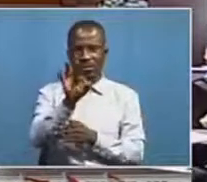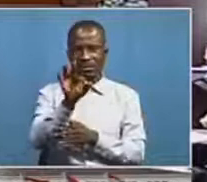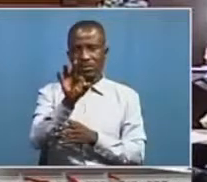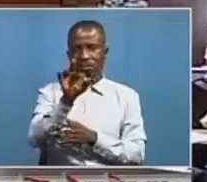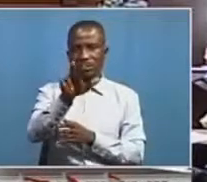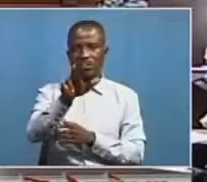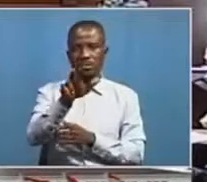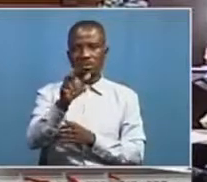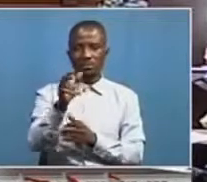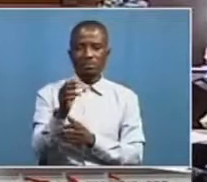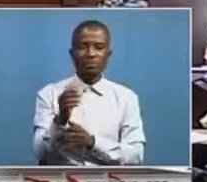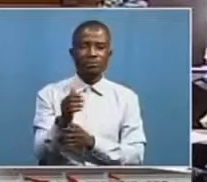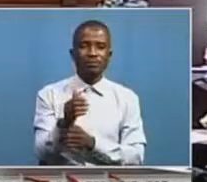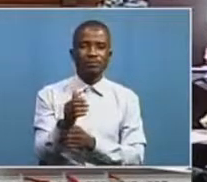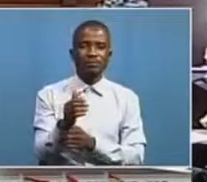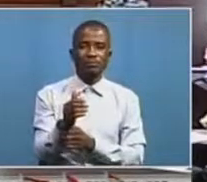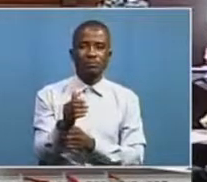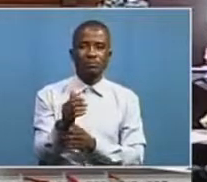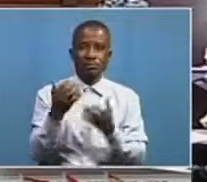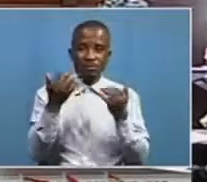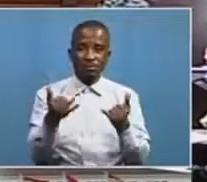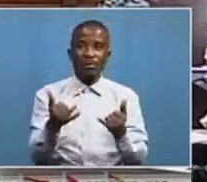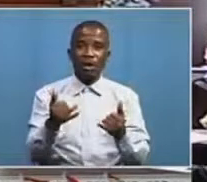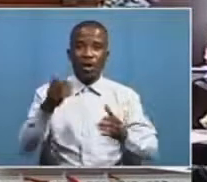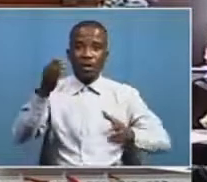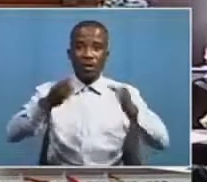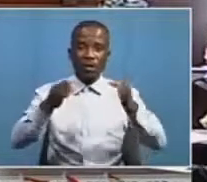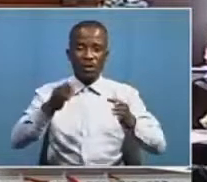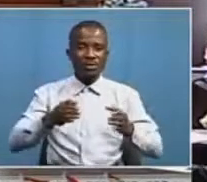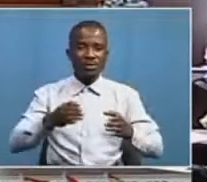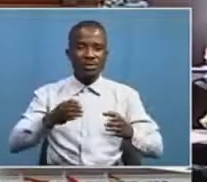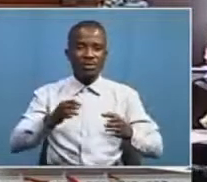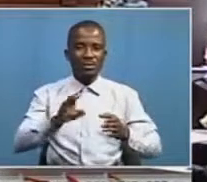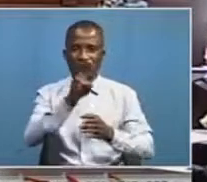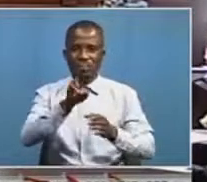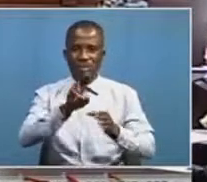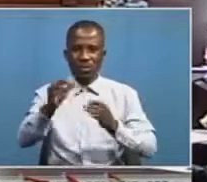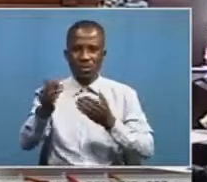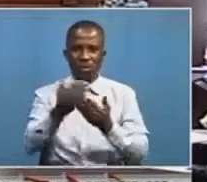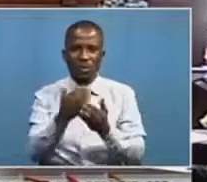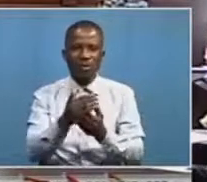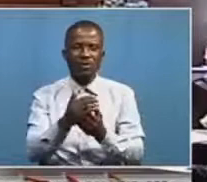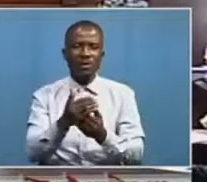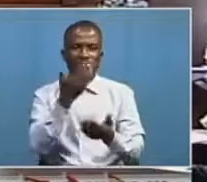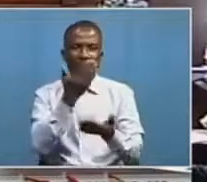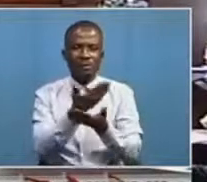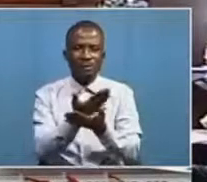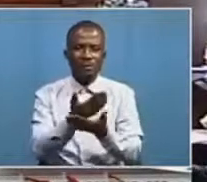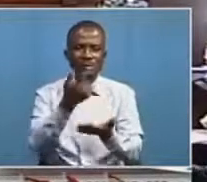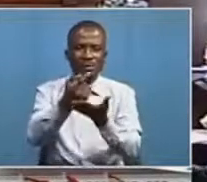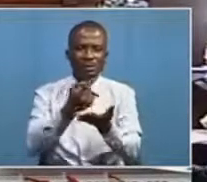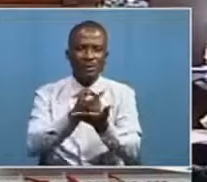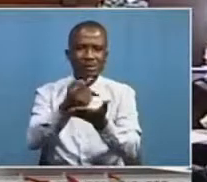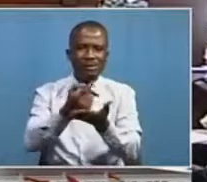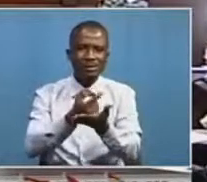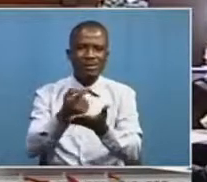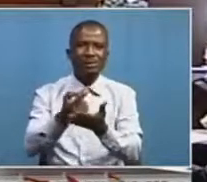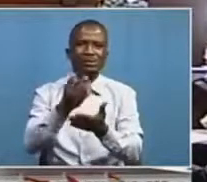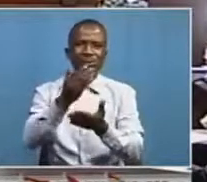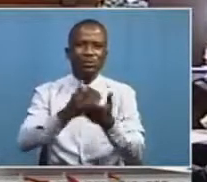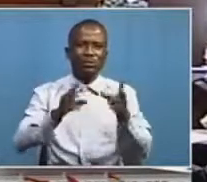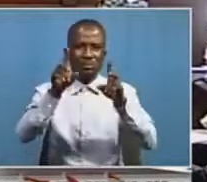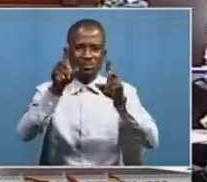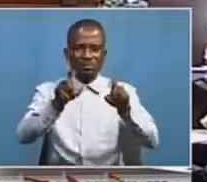1993-94, 1 Ghana Report 417, where this court held that whenever the pleadings in the case raise some questions fit